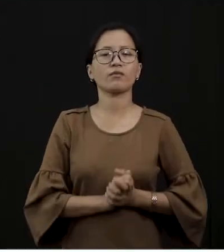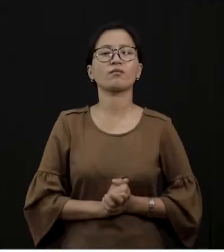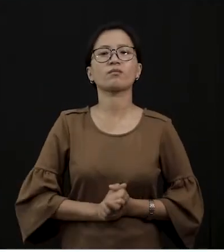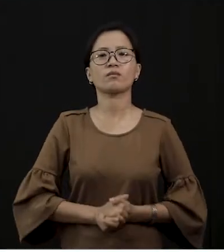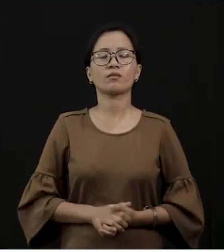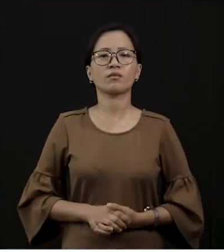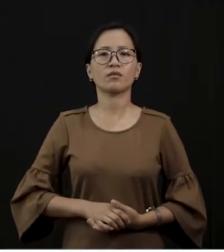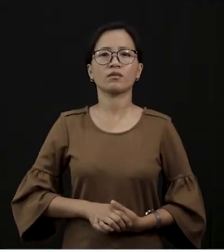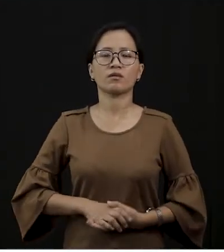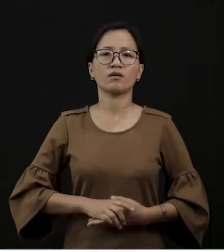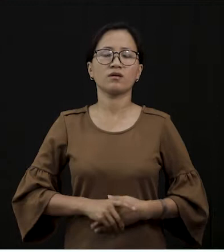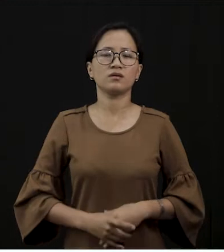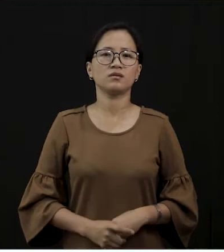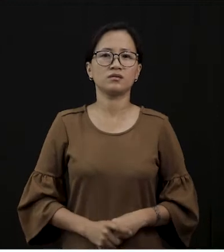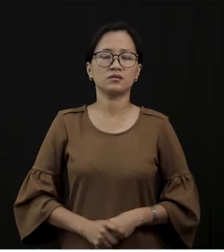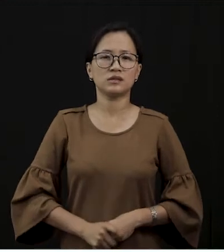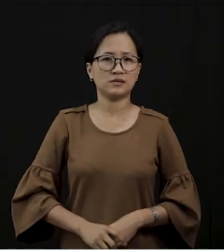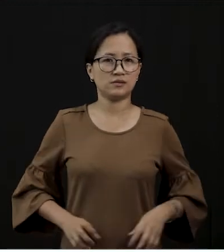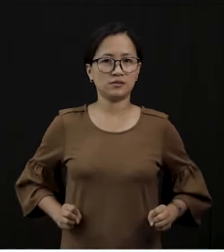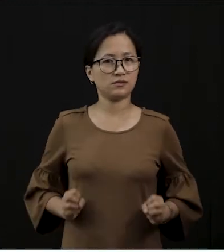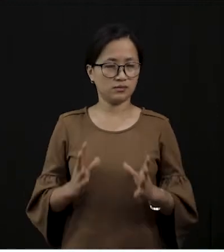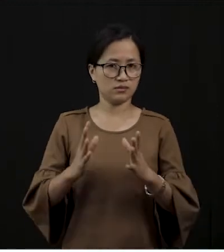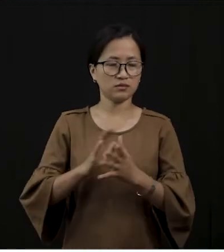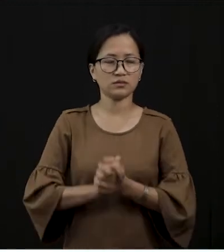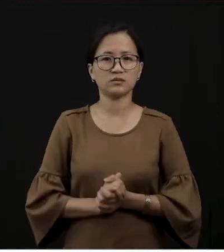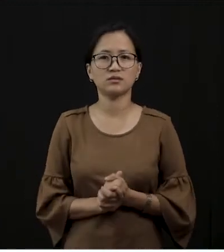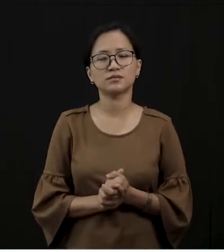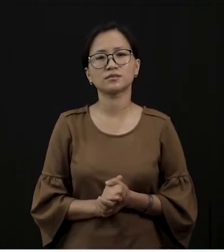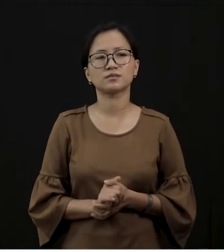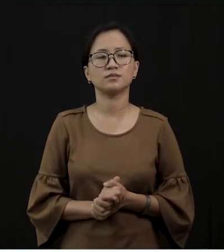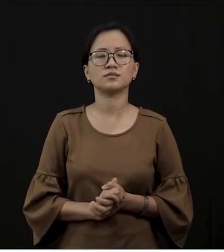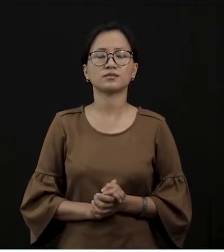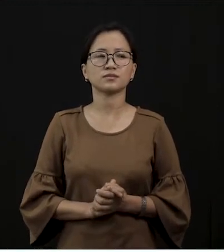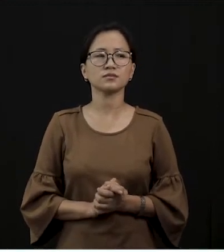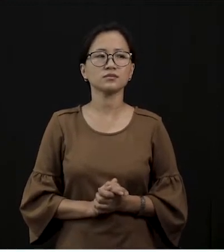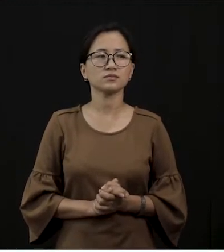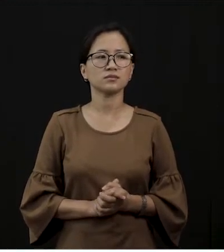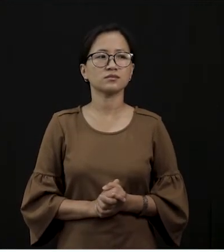of year. Okay, let's start. Ready? Okay.